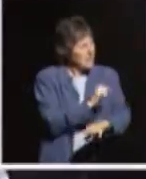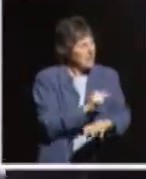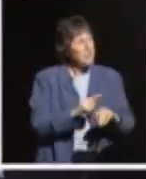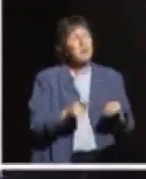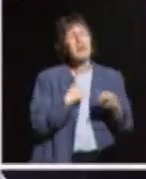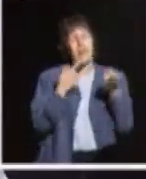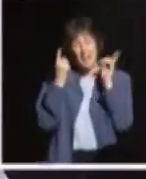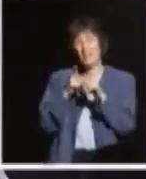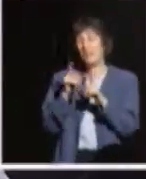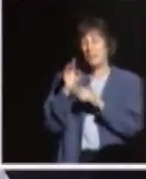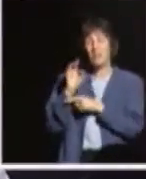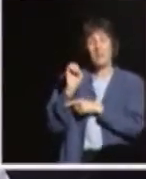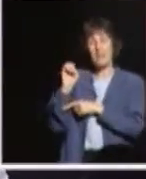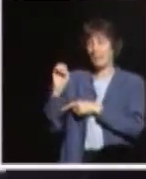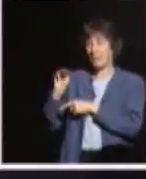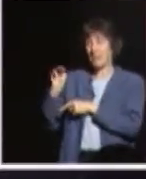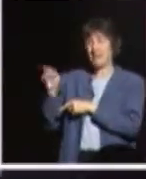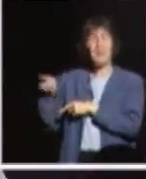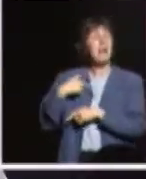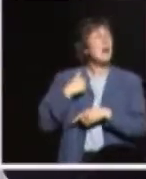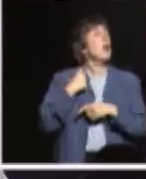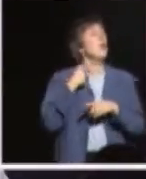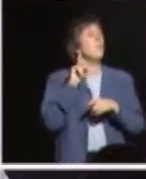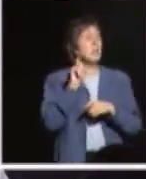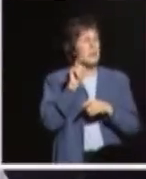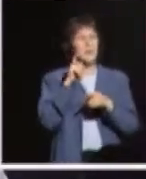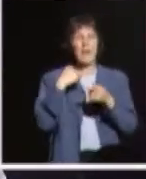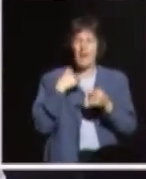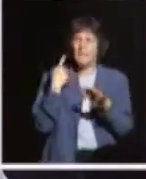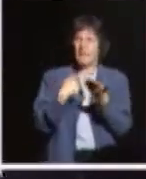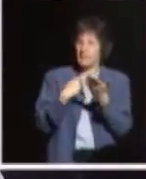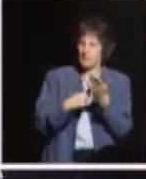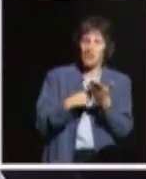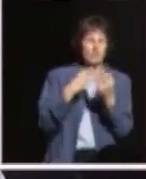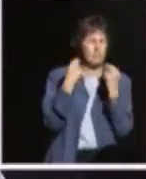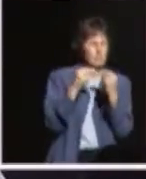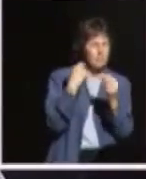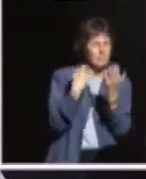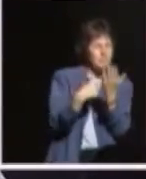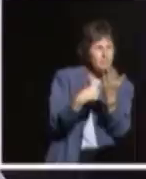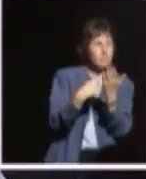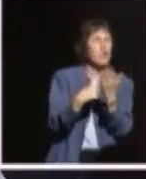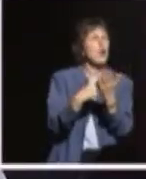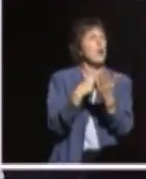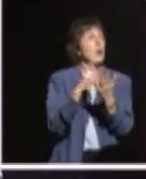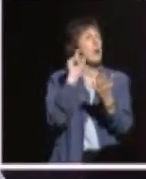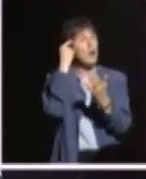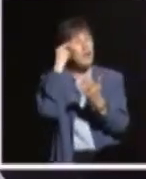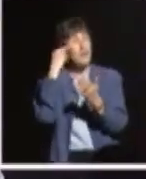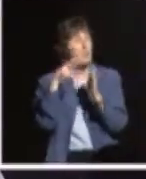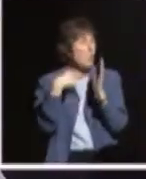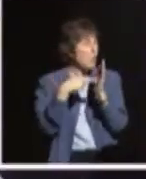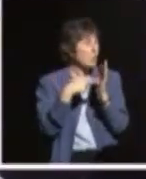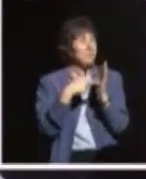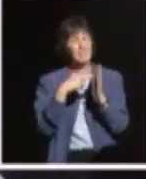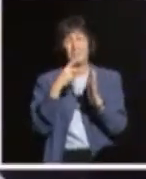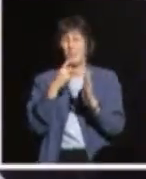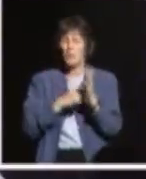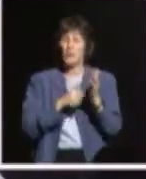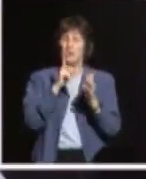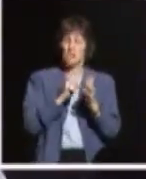is a discussion needs to go on, a debate needs to go on about what is the role of government. What should government